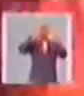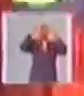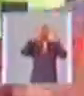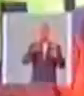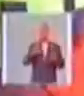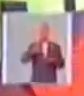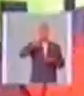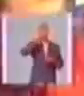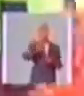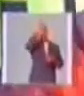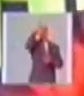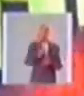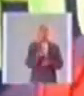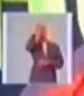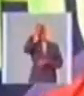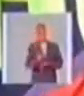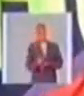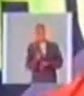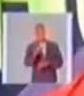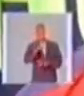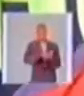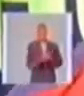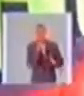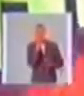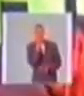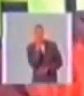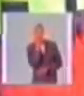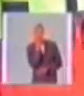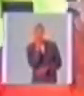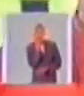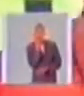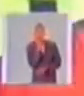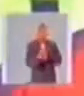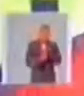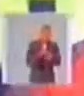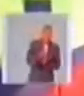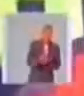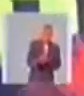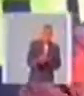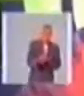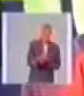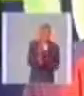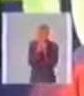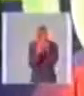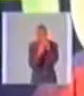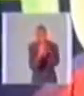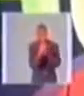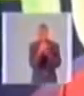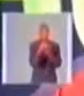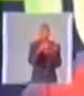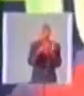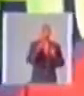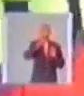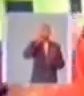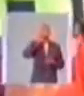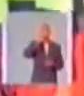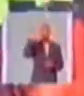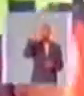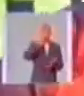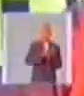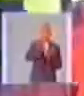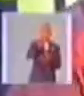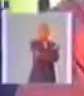so you're Christian, you know, he's making a mistake. Jesus Christ, catch that, said, you see, for say, because you don't know the scriptures. And he